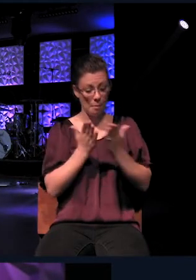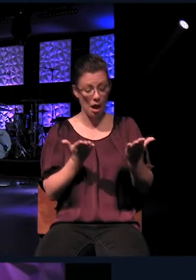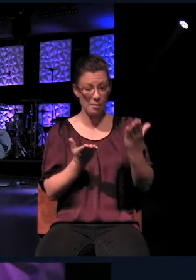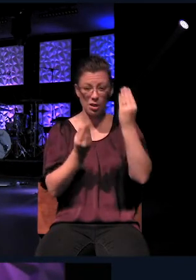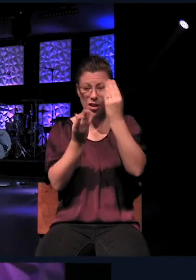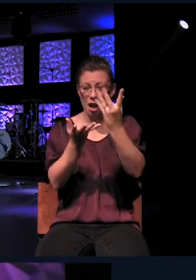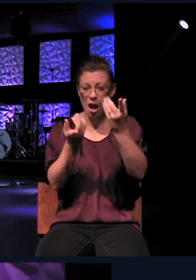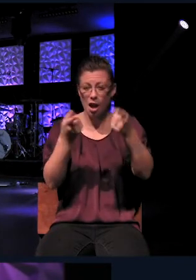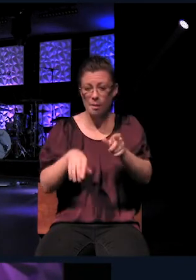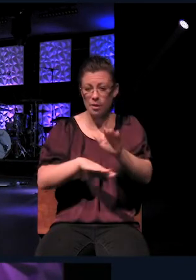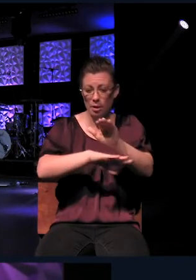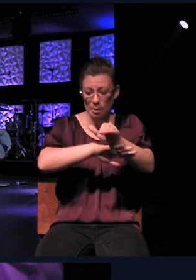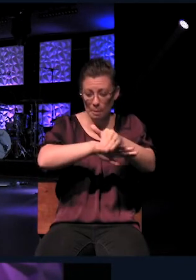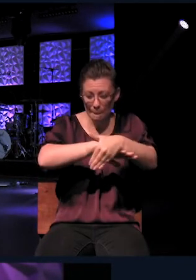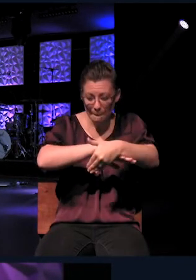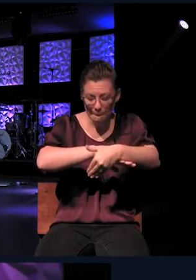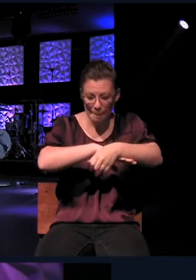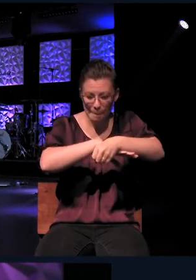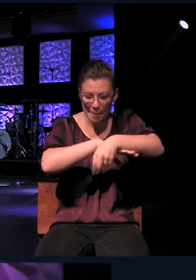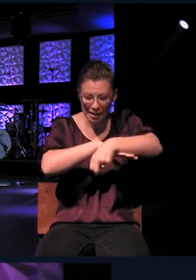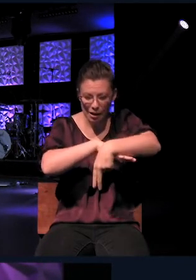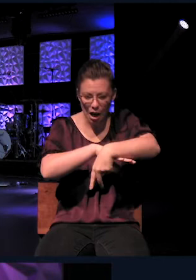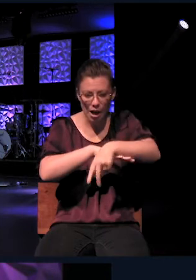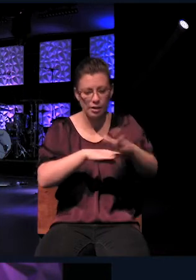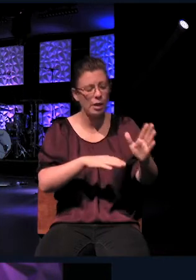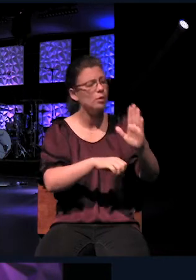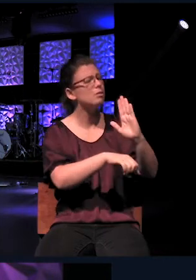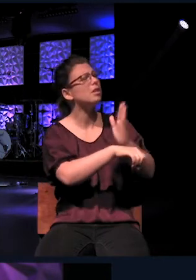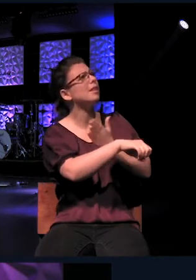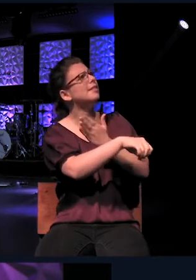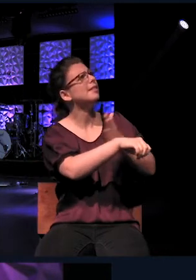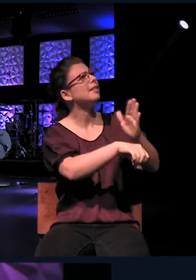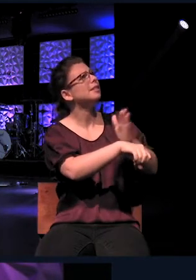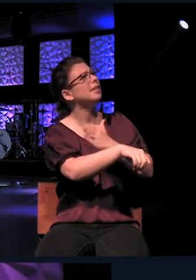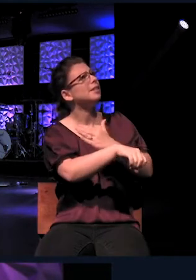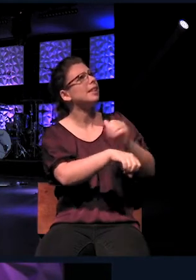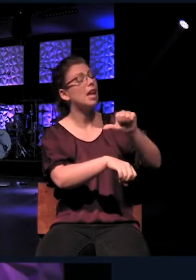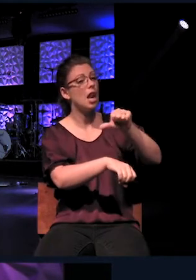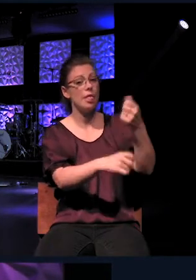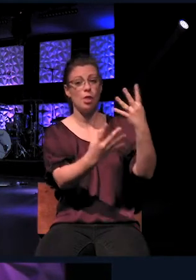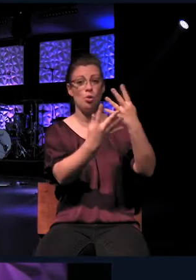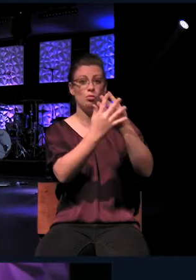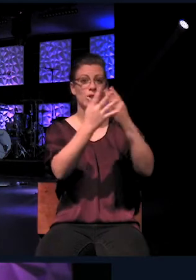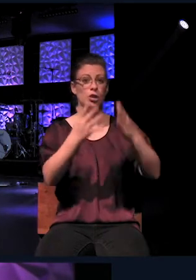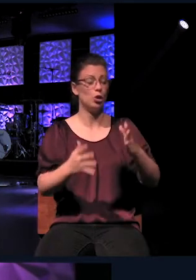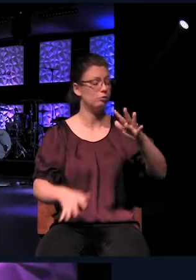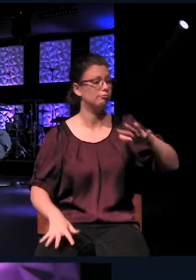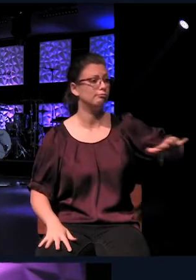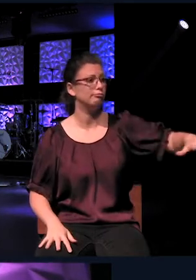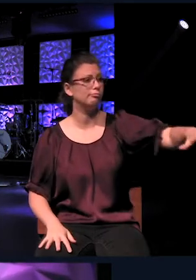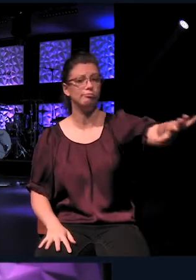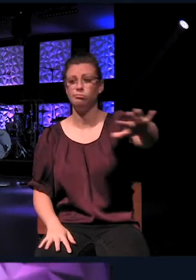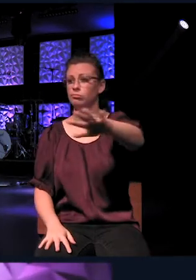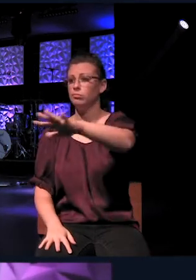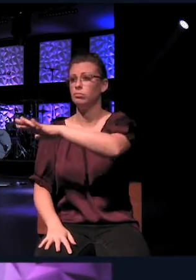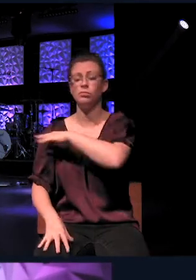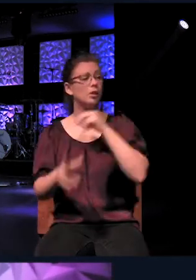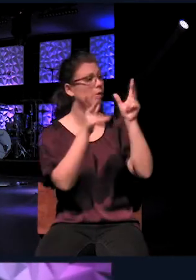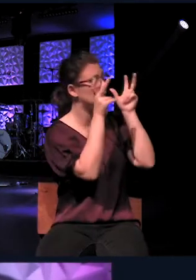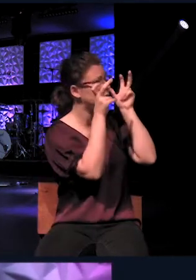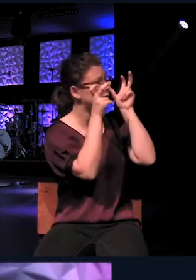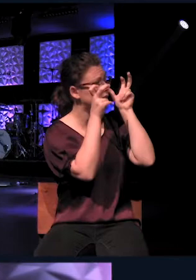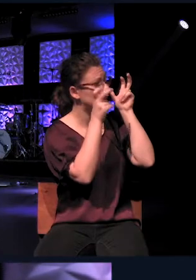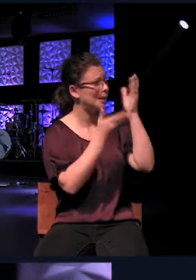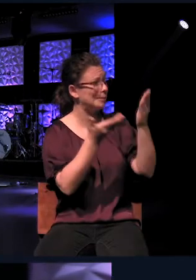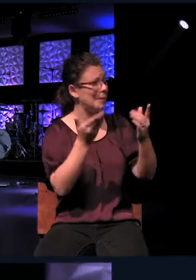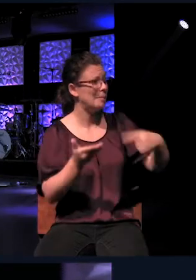to God, and the other prisoners were listening. Can you imagine being one of those other prisoners in there and being like, what is going on? Those guys were just